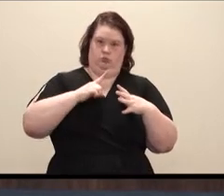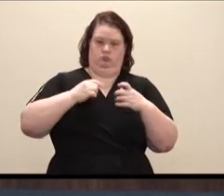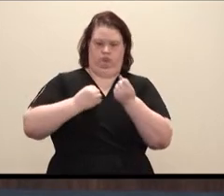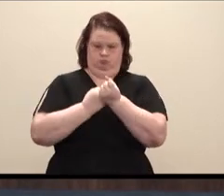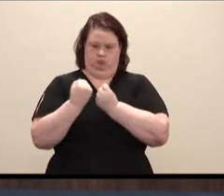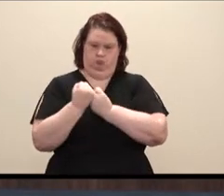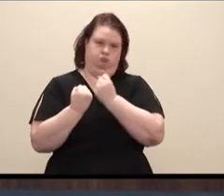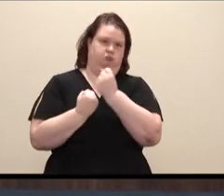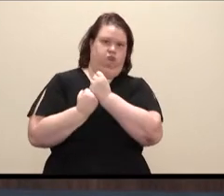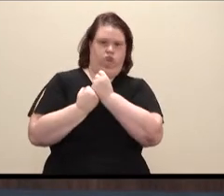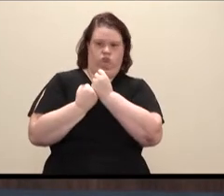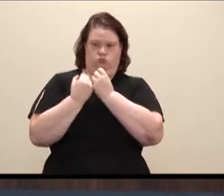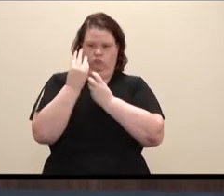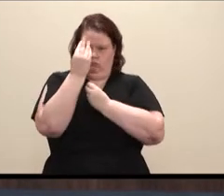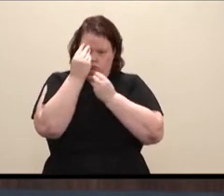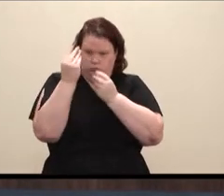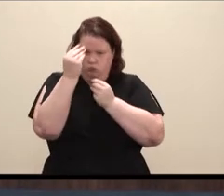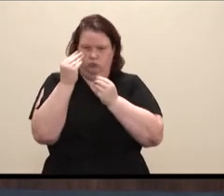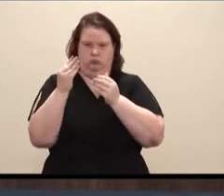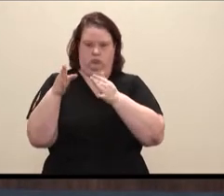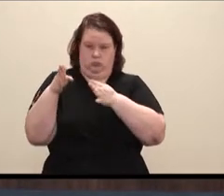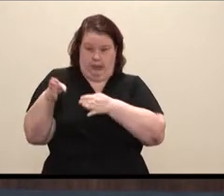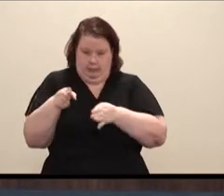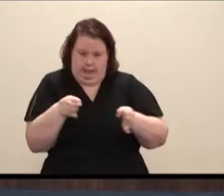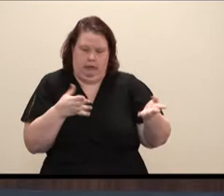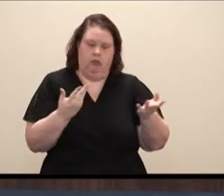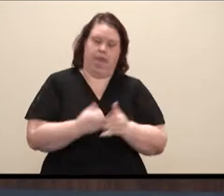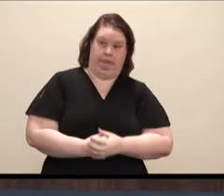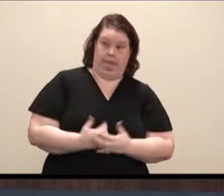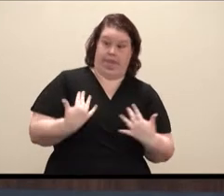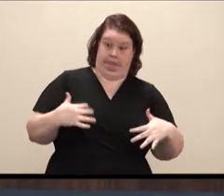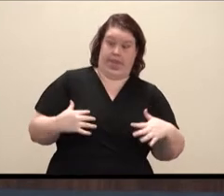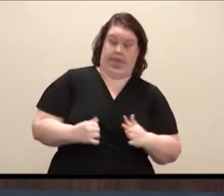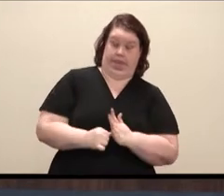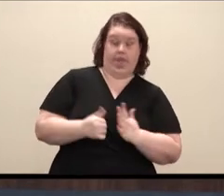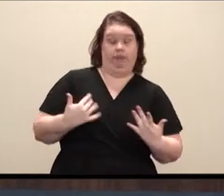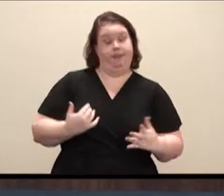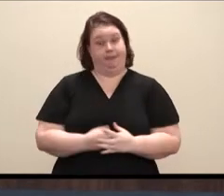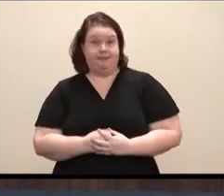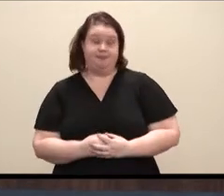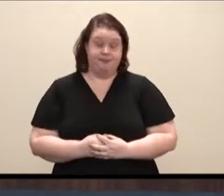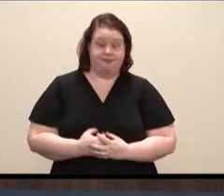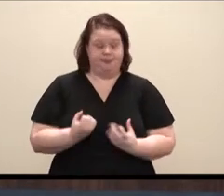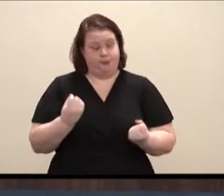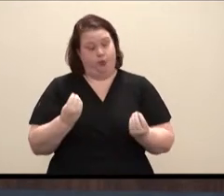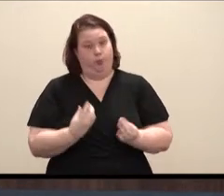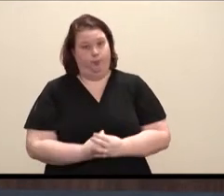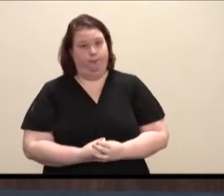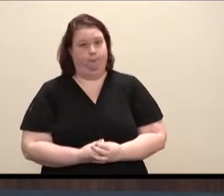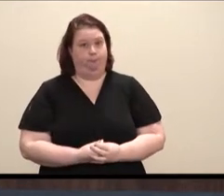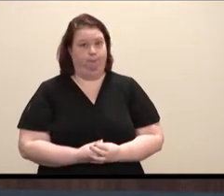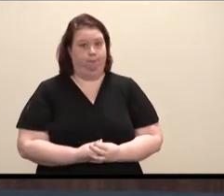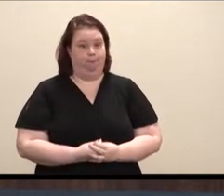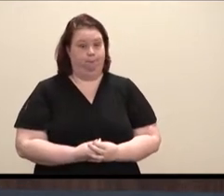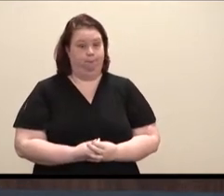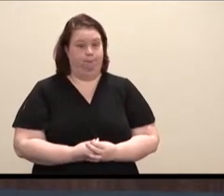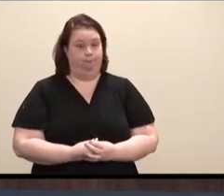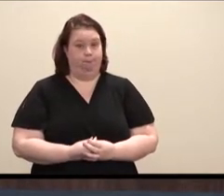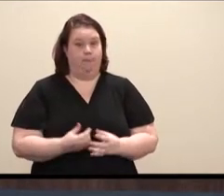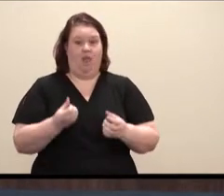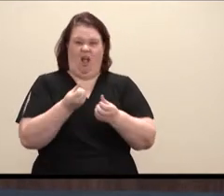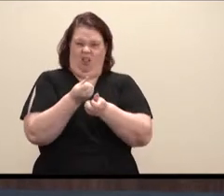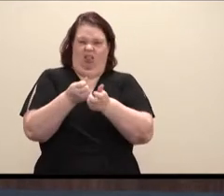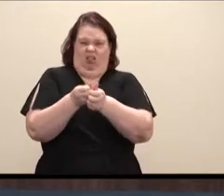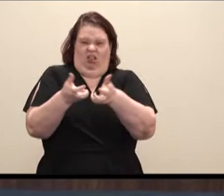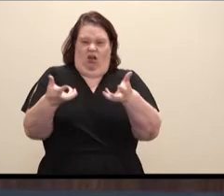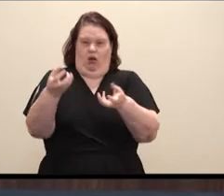reinforced each other throughout that process and just, you know, echoed the same thing throughout. So we got a lot of meaningful